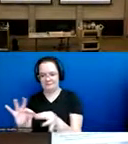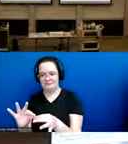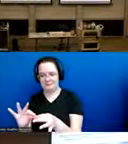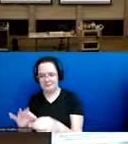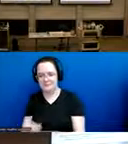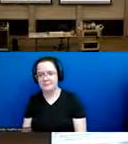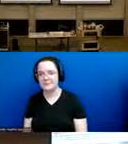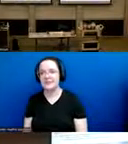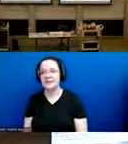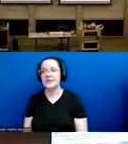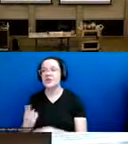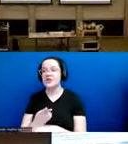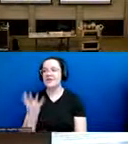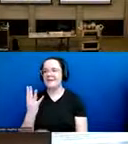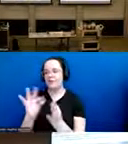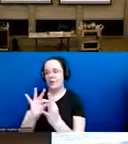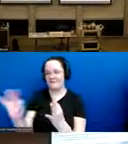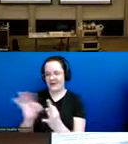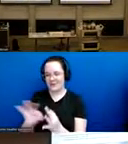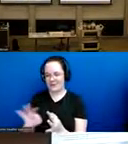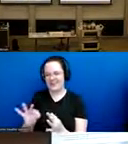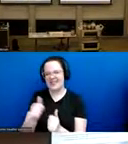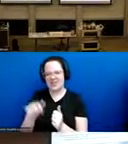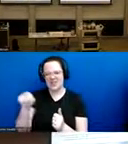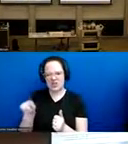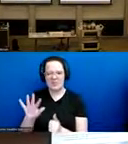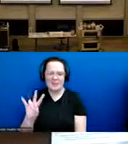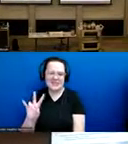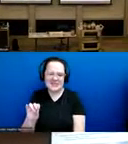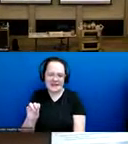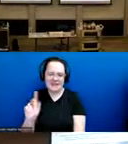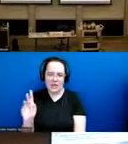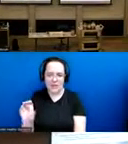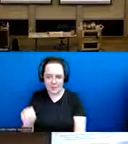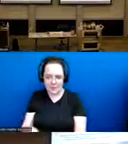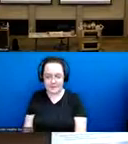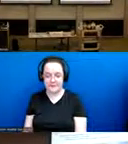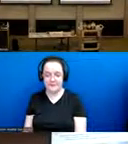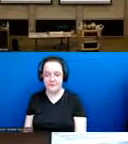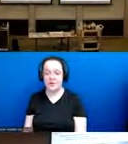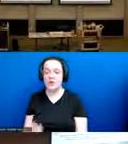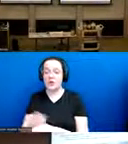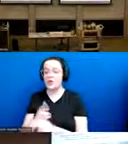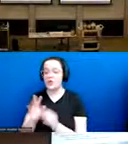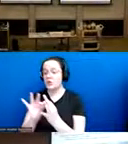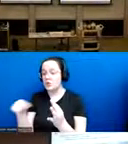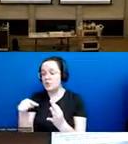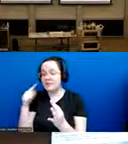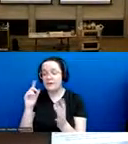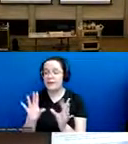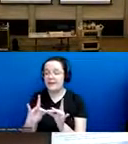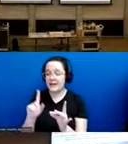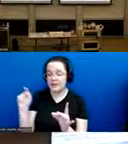Each of these fibers is about 70 kilometers. And then we use them to move, say, entangled photons or